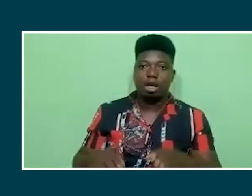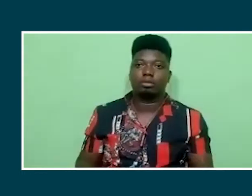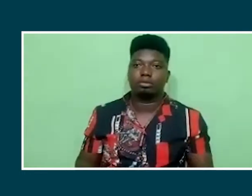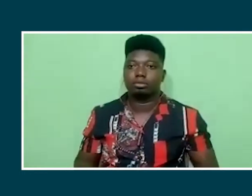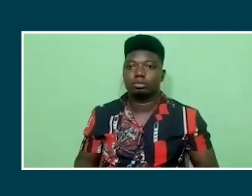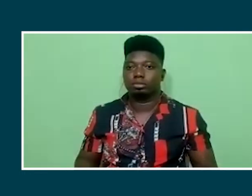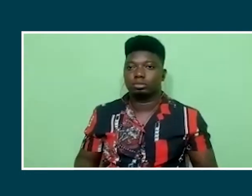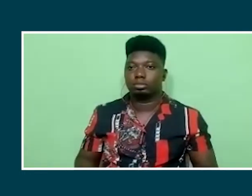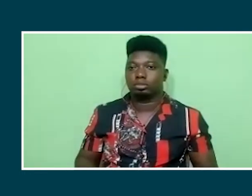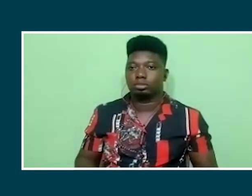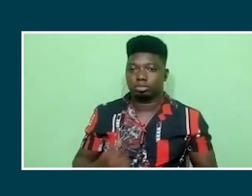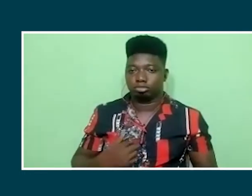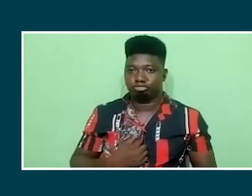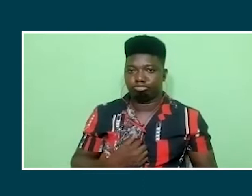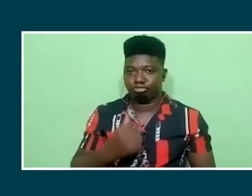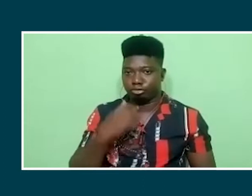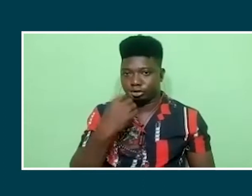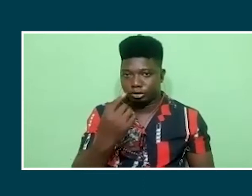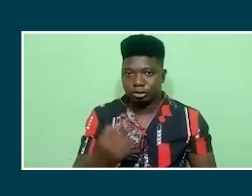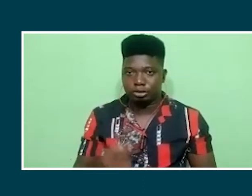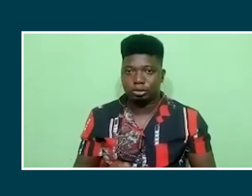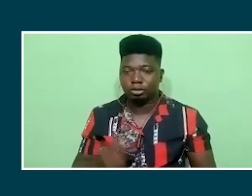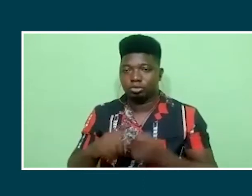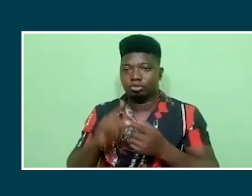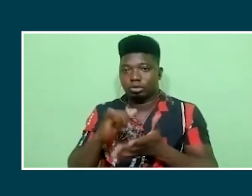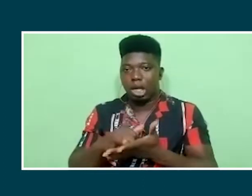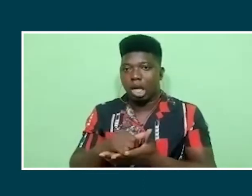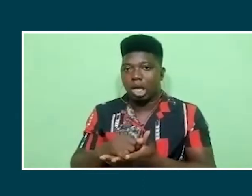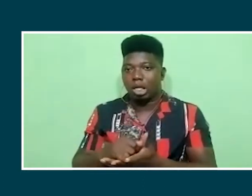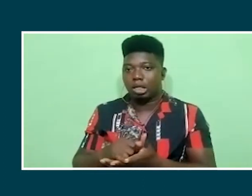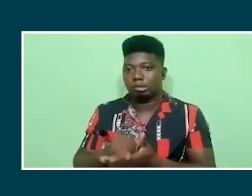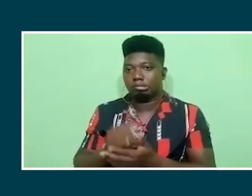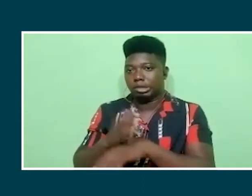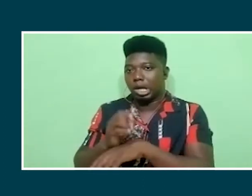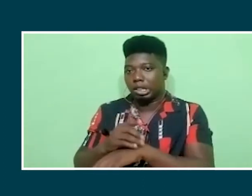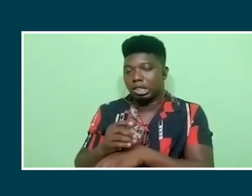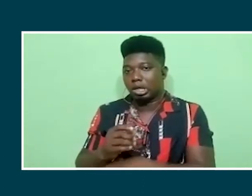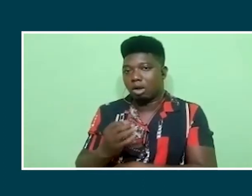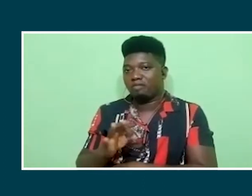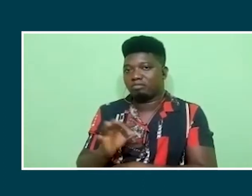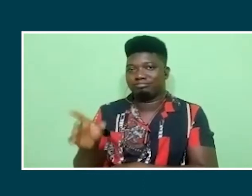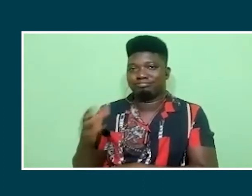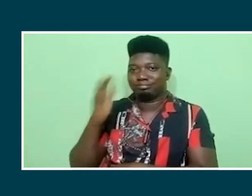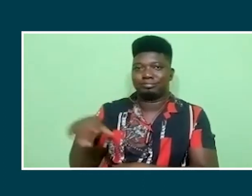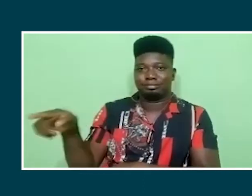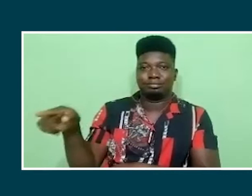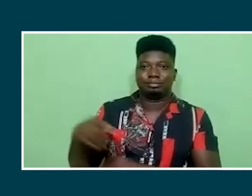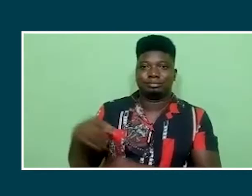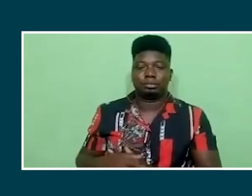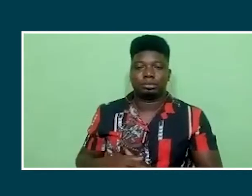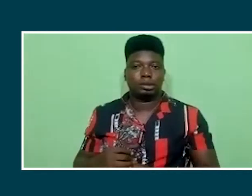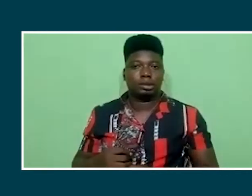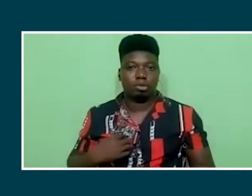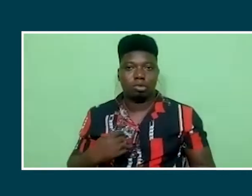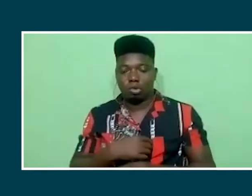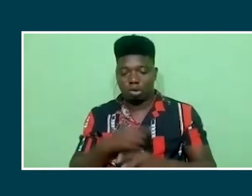have said something to that counselor on the beach. Okay. I should not be off the hook from that. And we got to look at these